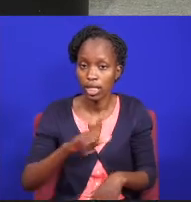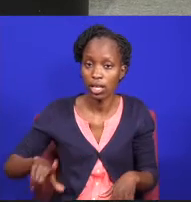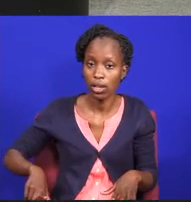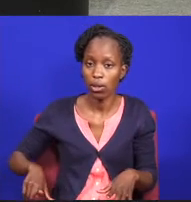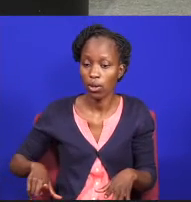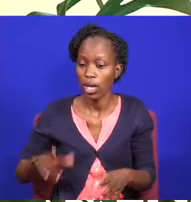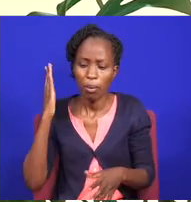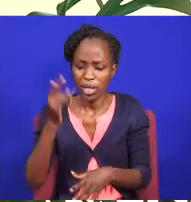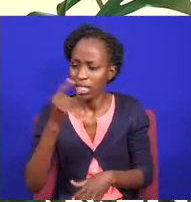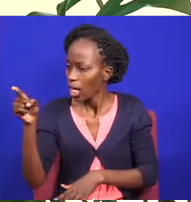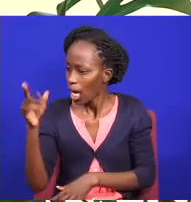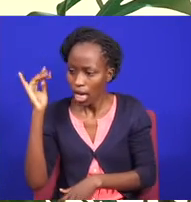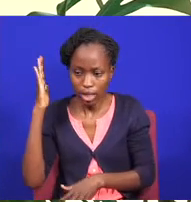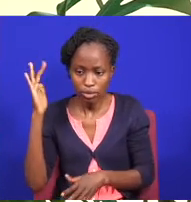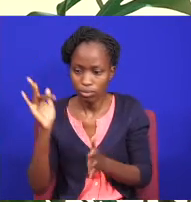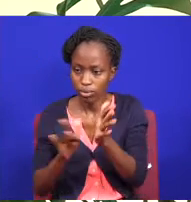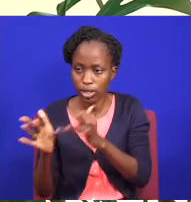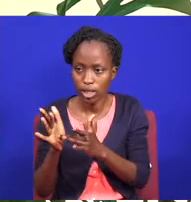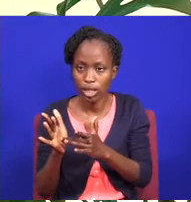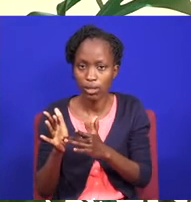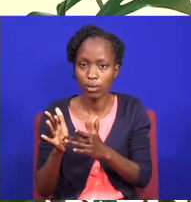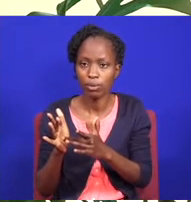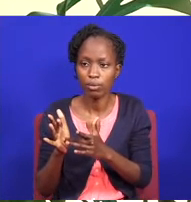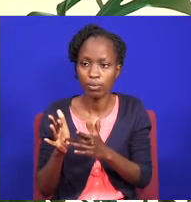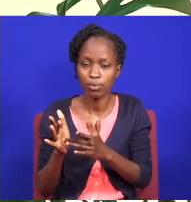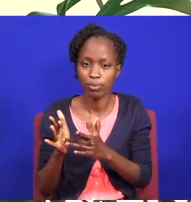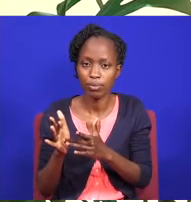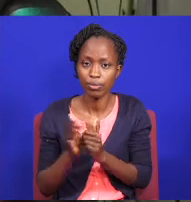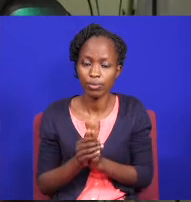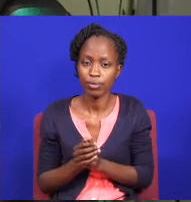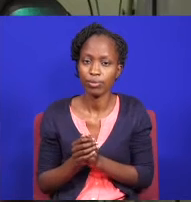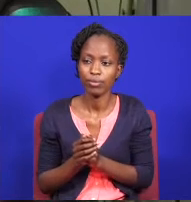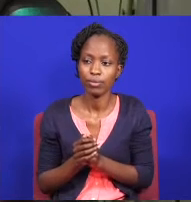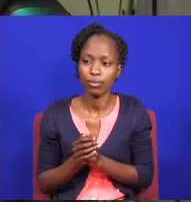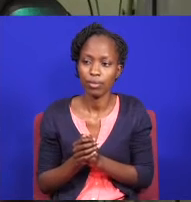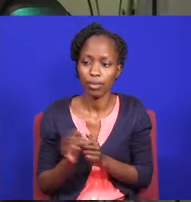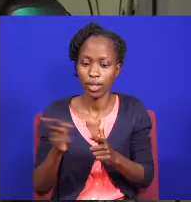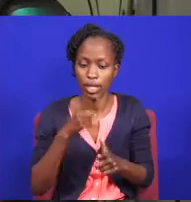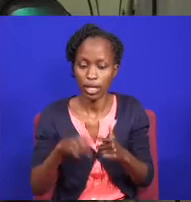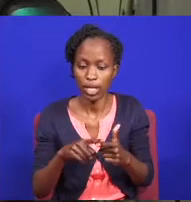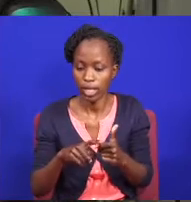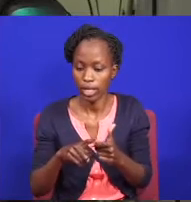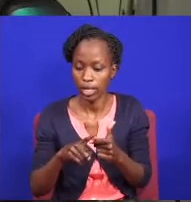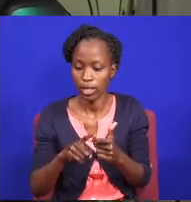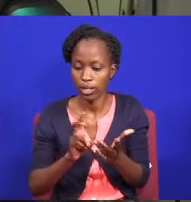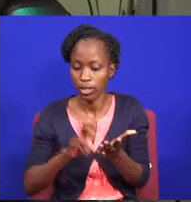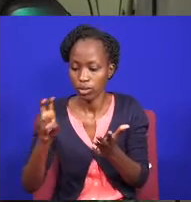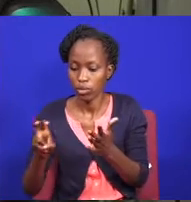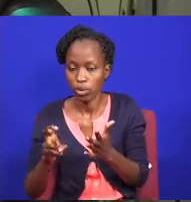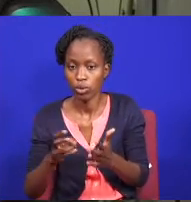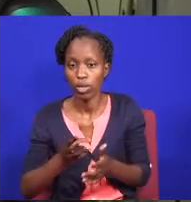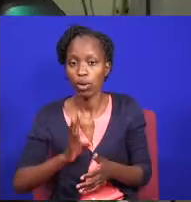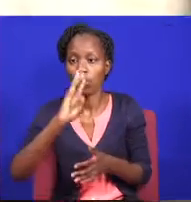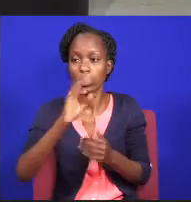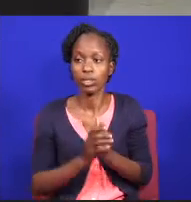Peter heard that, he put his coat on that he had earlier taken off. Then he jumped into the water.